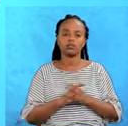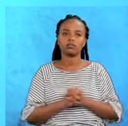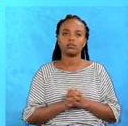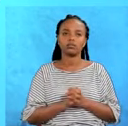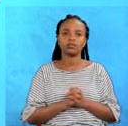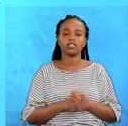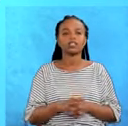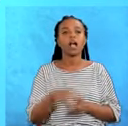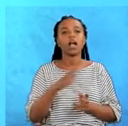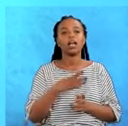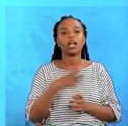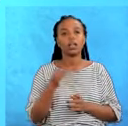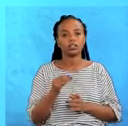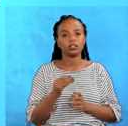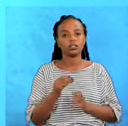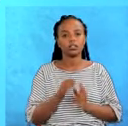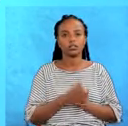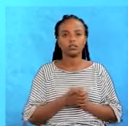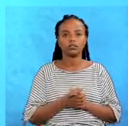3.